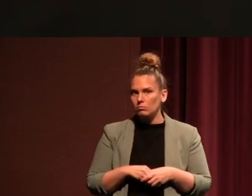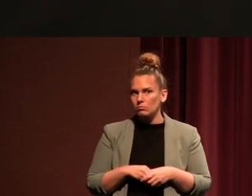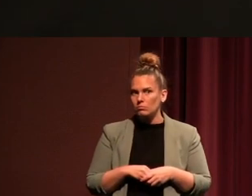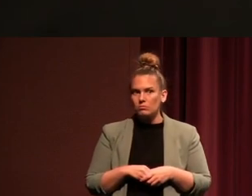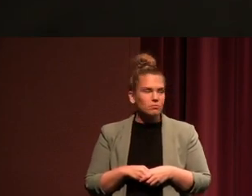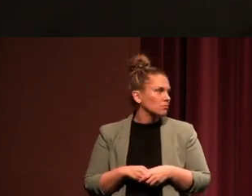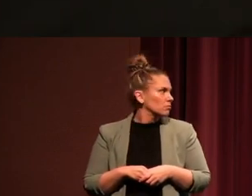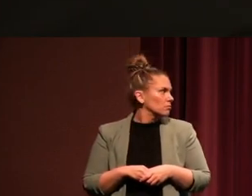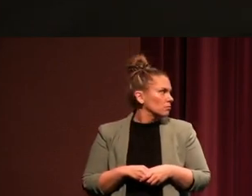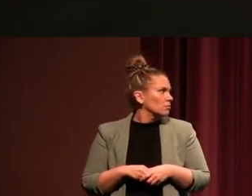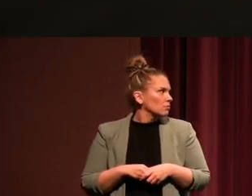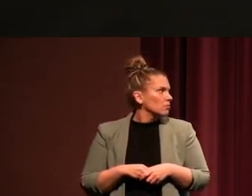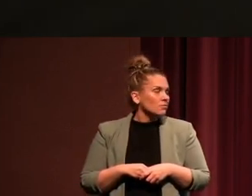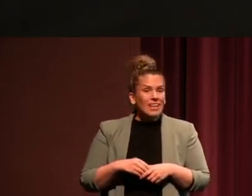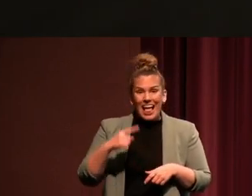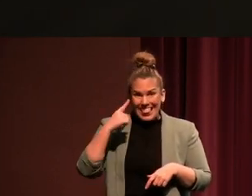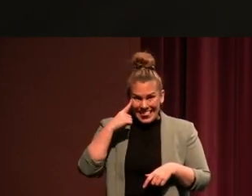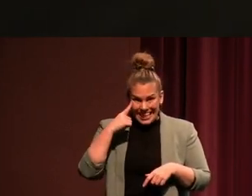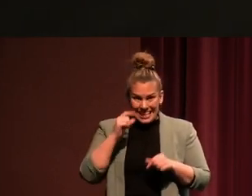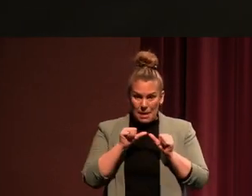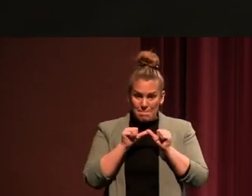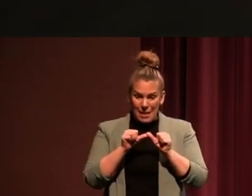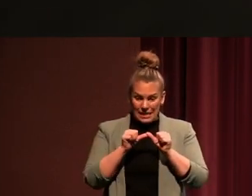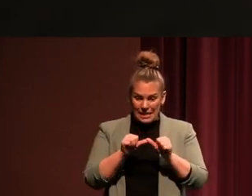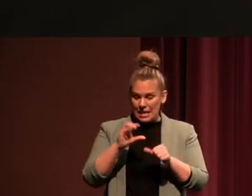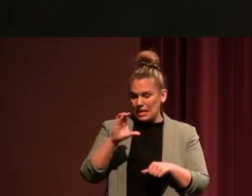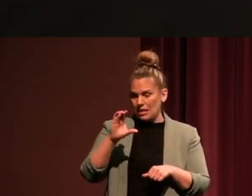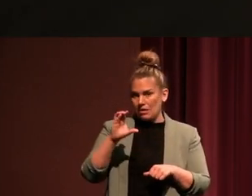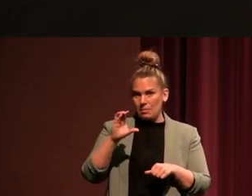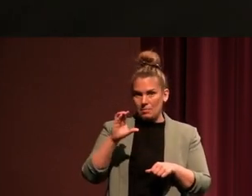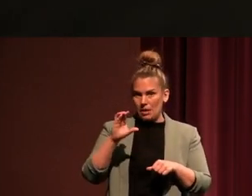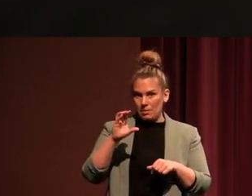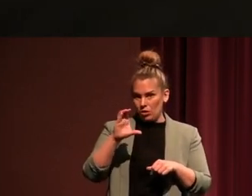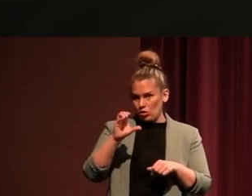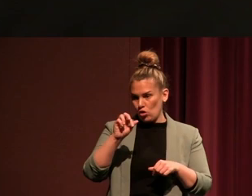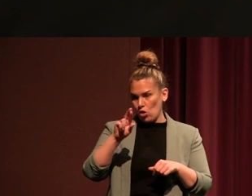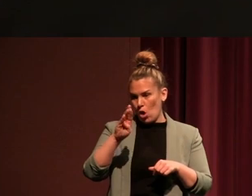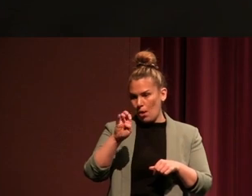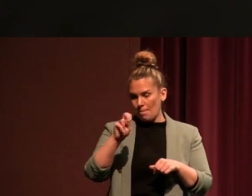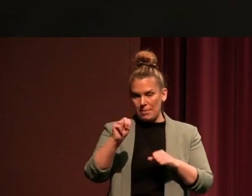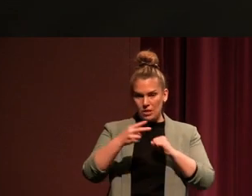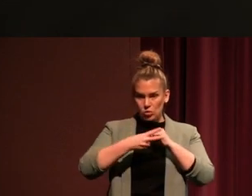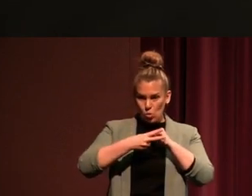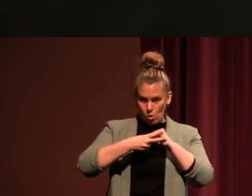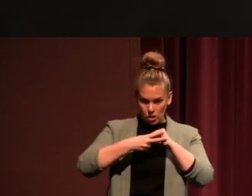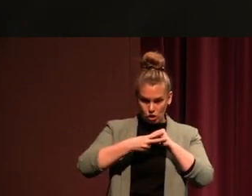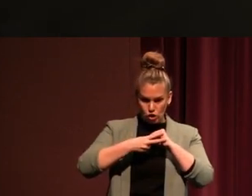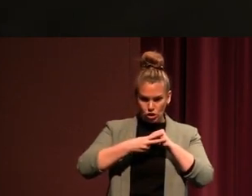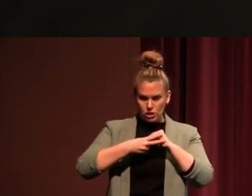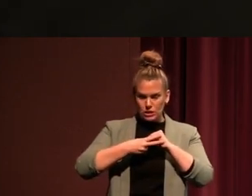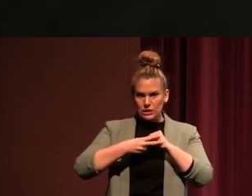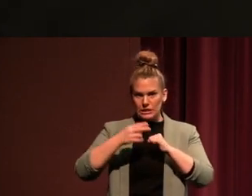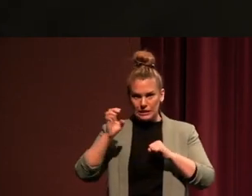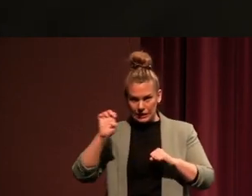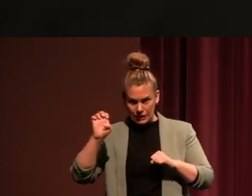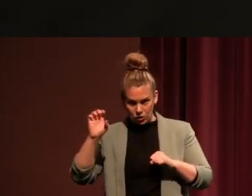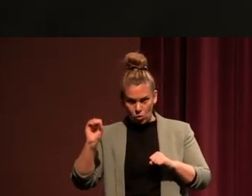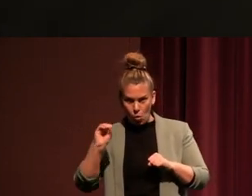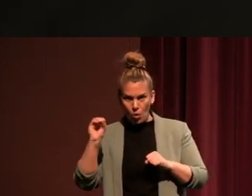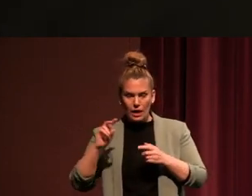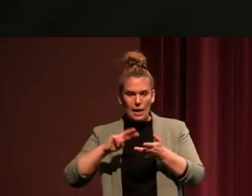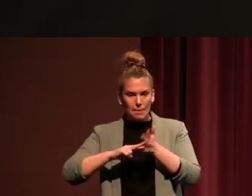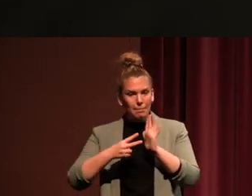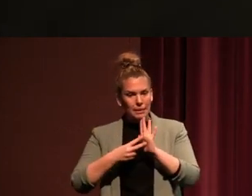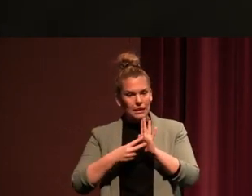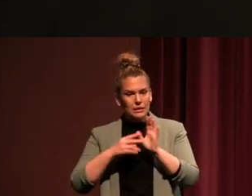I think that maintaining stable carbon stores in forests of eastern Oregon is going to involve removing some